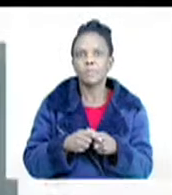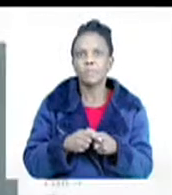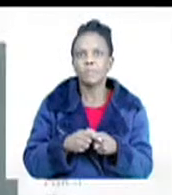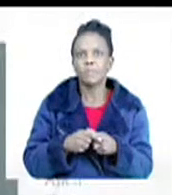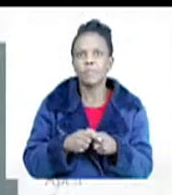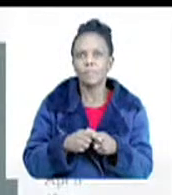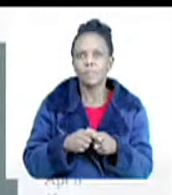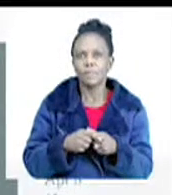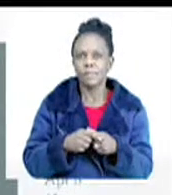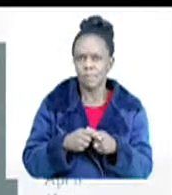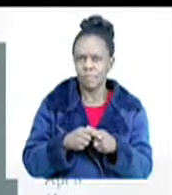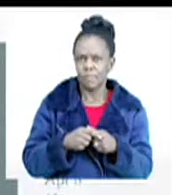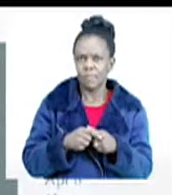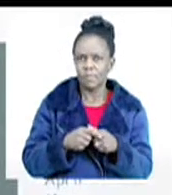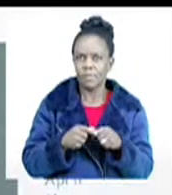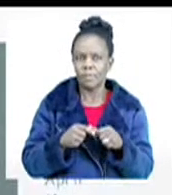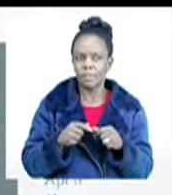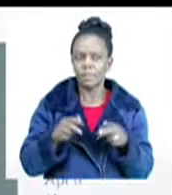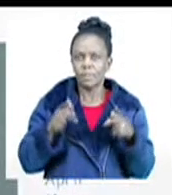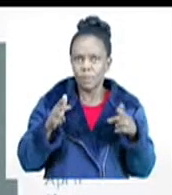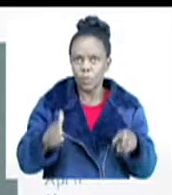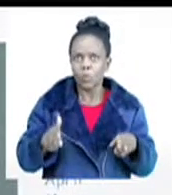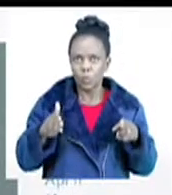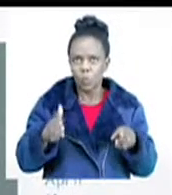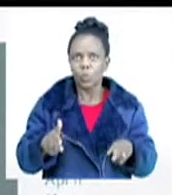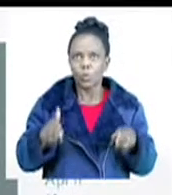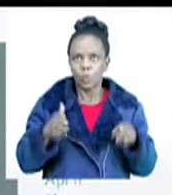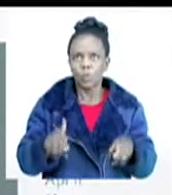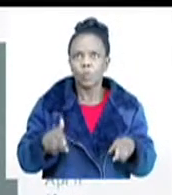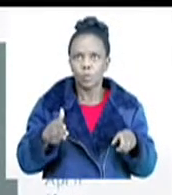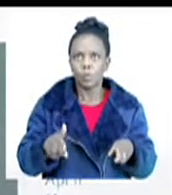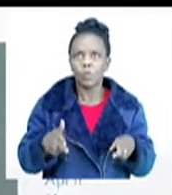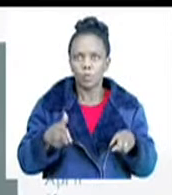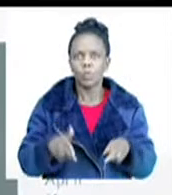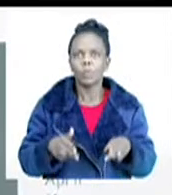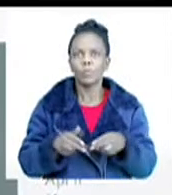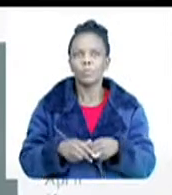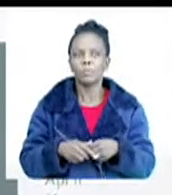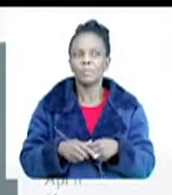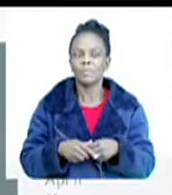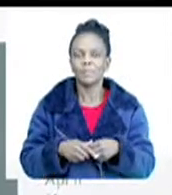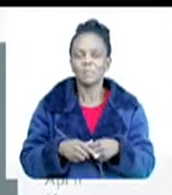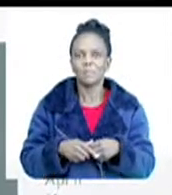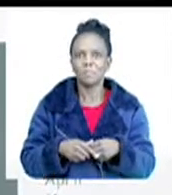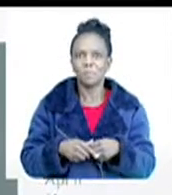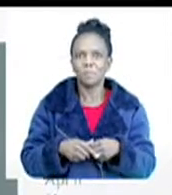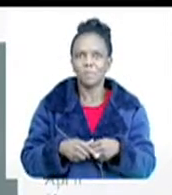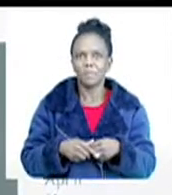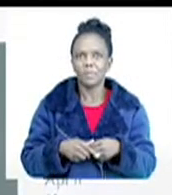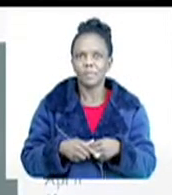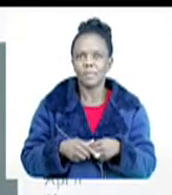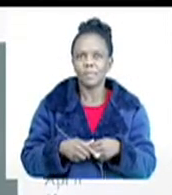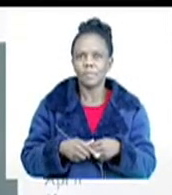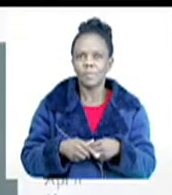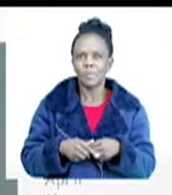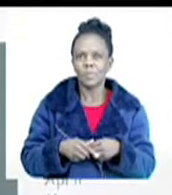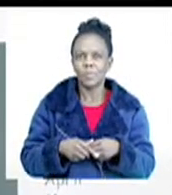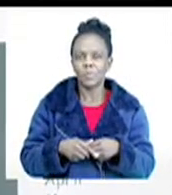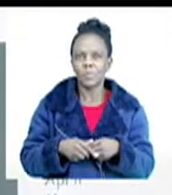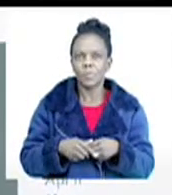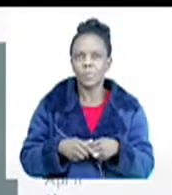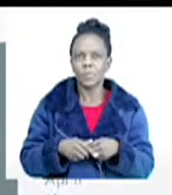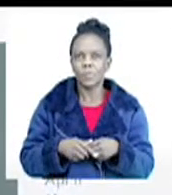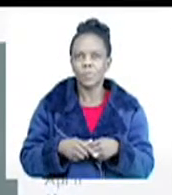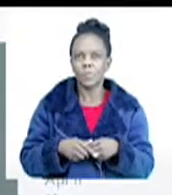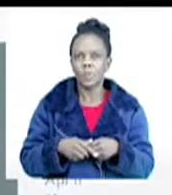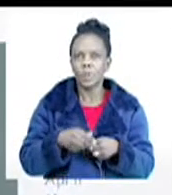choo-choo train. You can see that? Very good. So before we get to our exercise, I want us to count the wheels